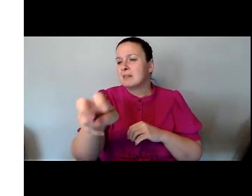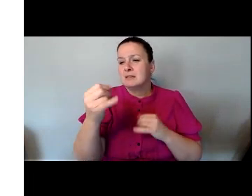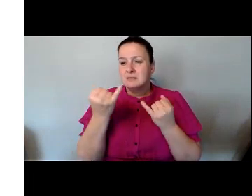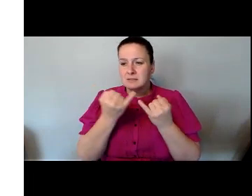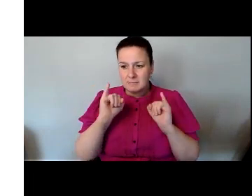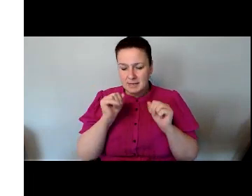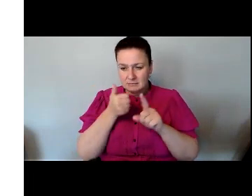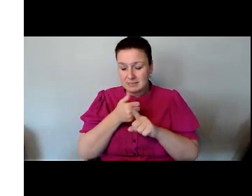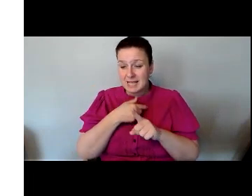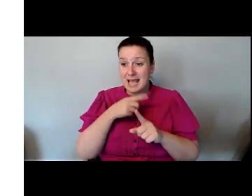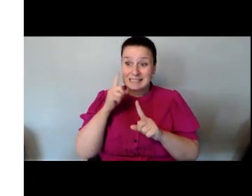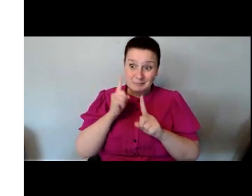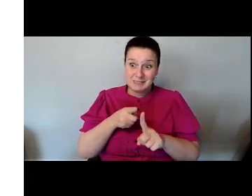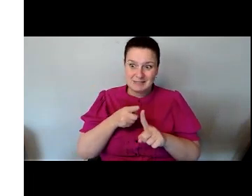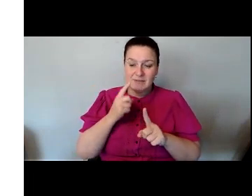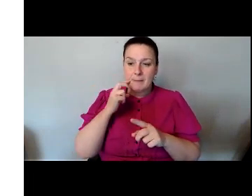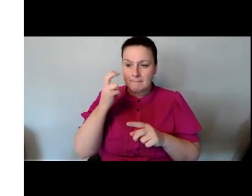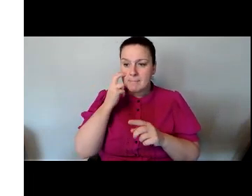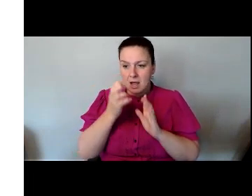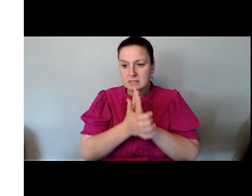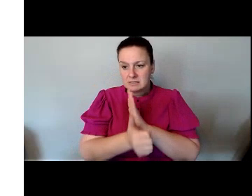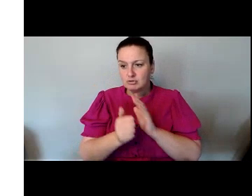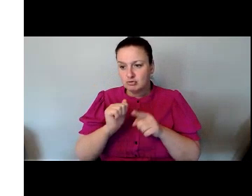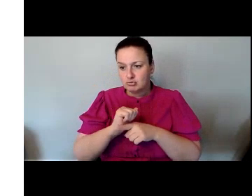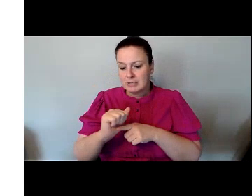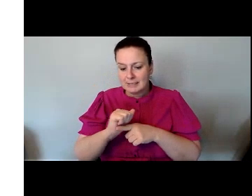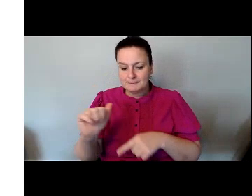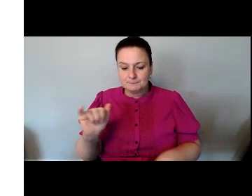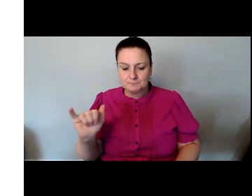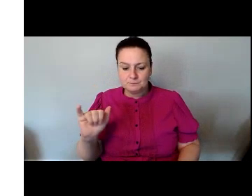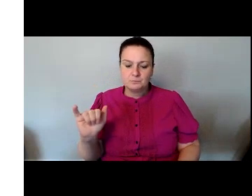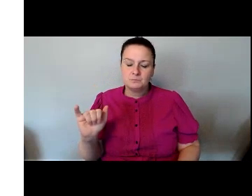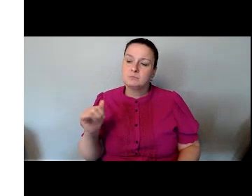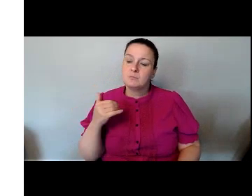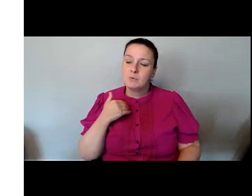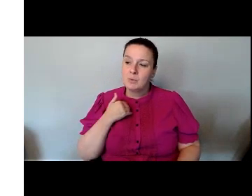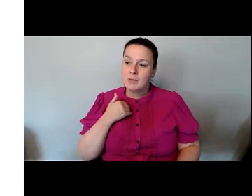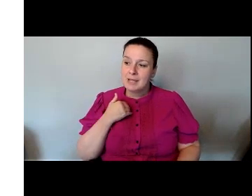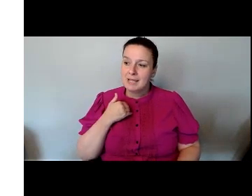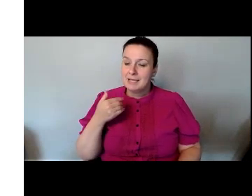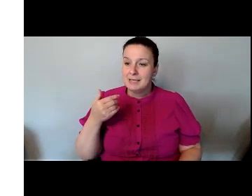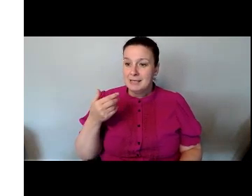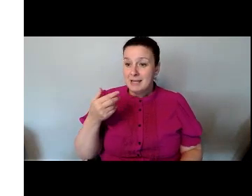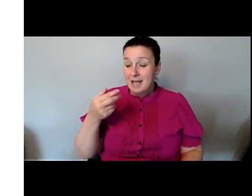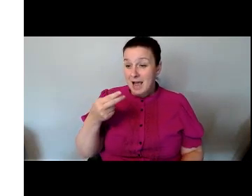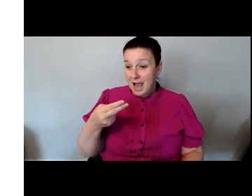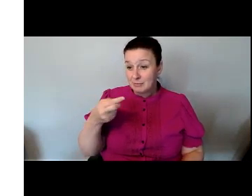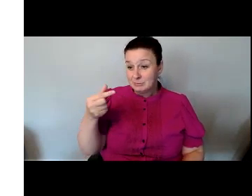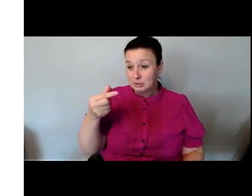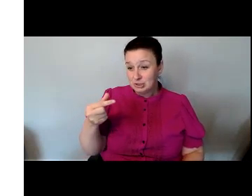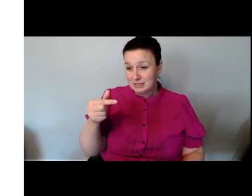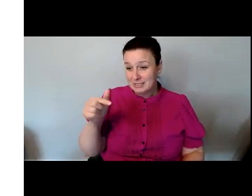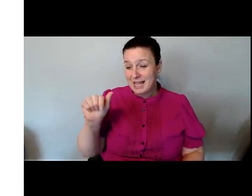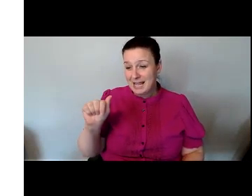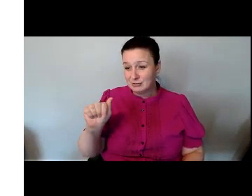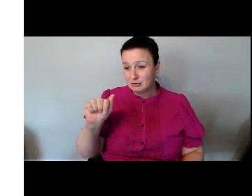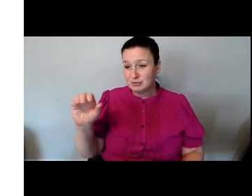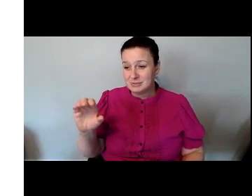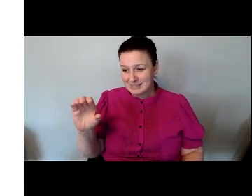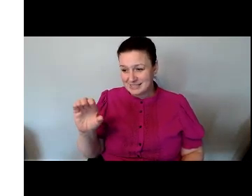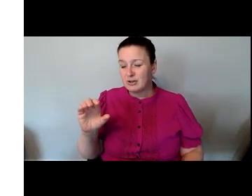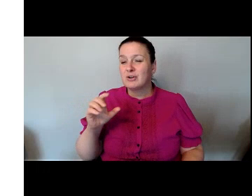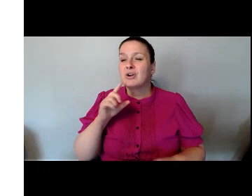specific blindness skills training. And then we have the HGAC, the Hiram G. Andrews Center. And so when we're talking about training, OVR has their